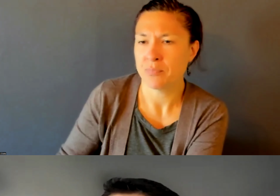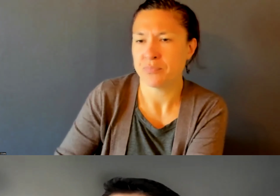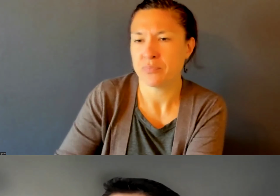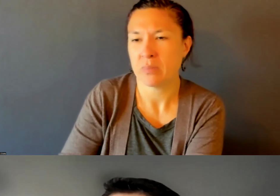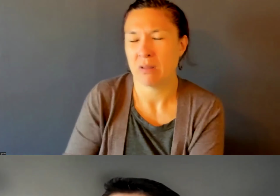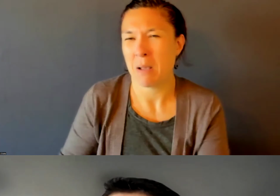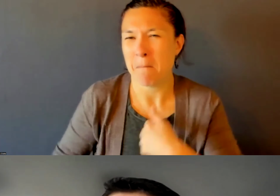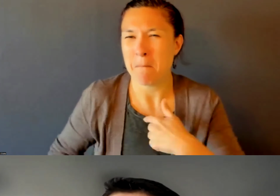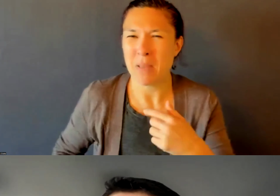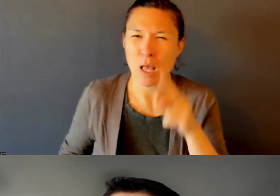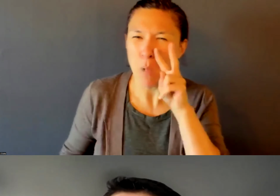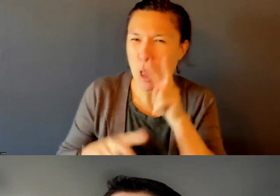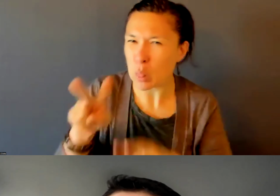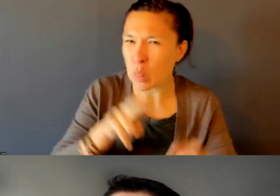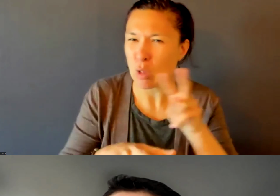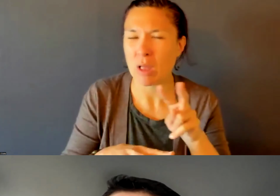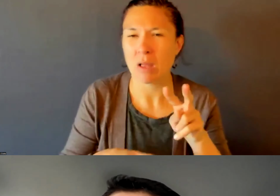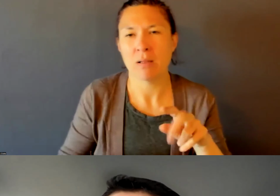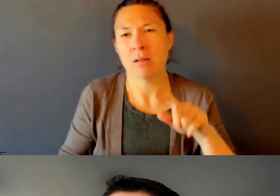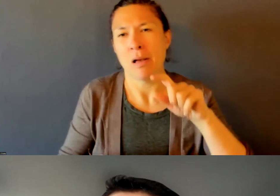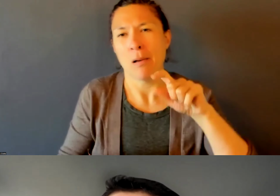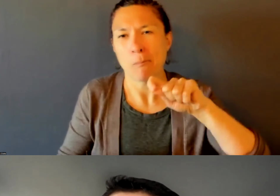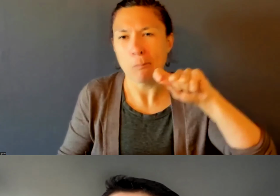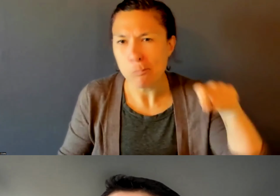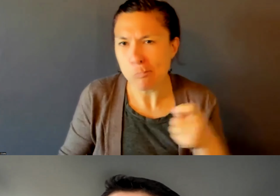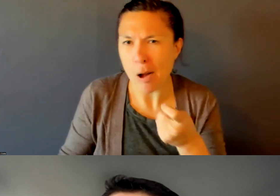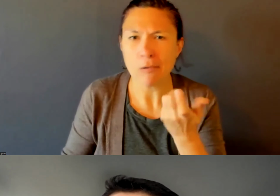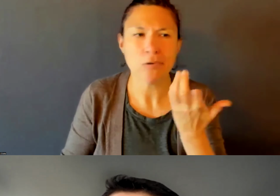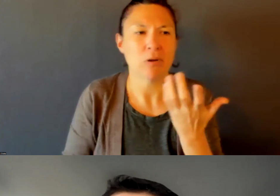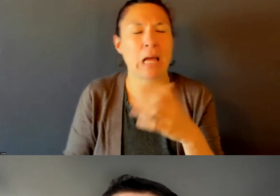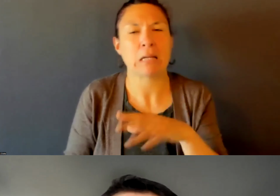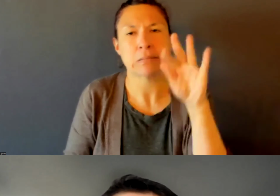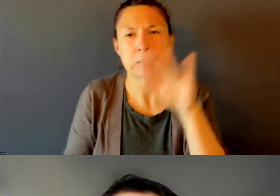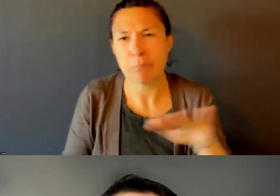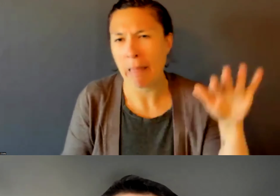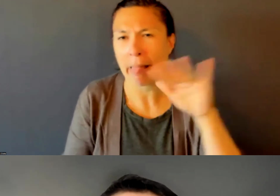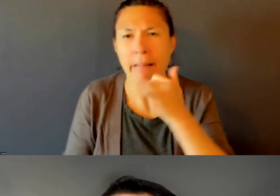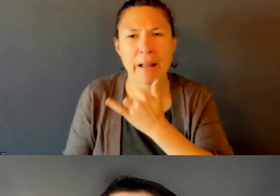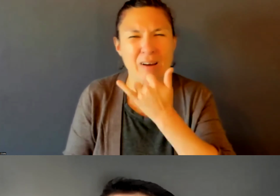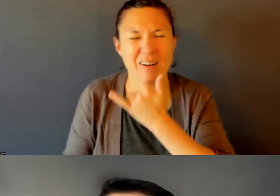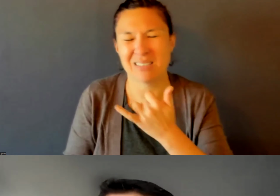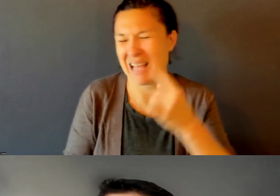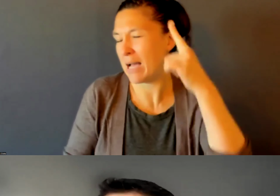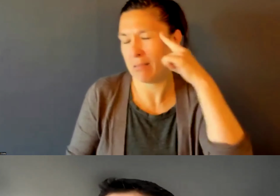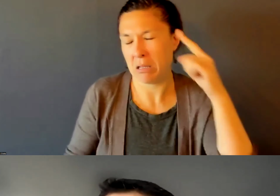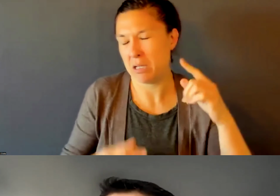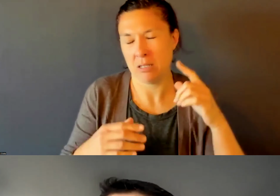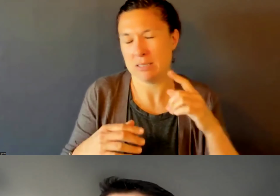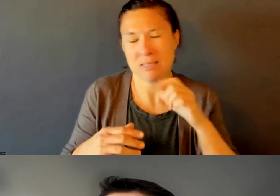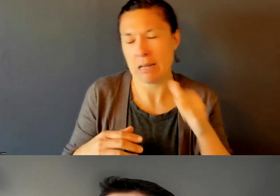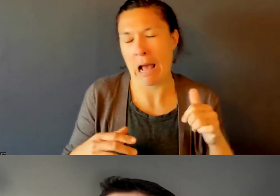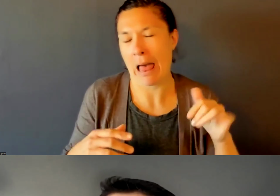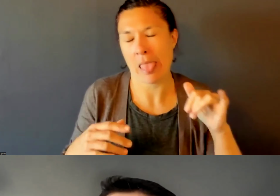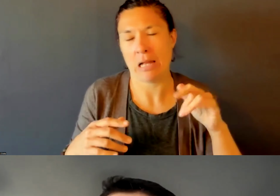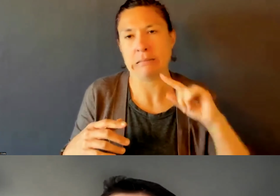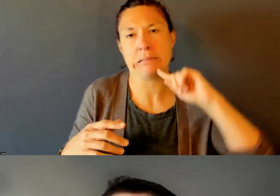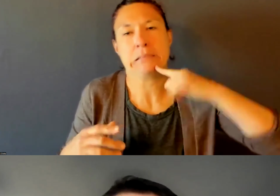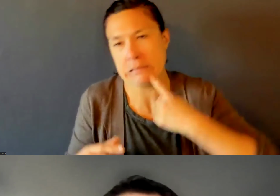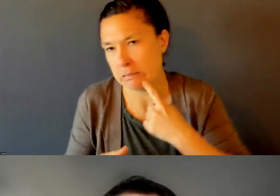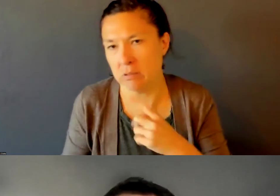spelling errors and punctuation errors are really pretty minor in the grand scheme of things.